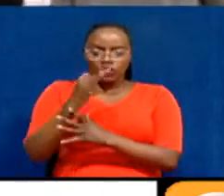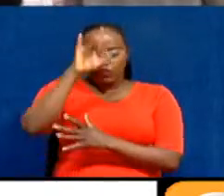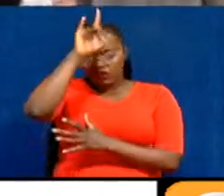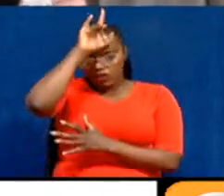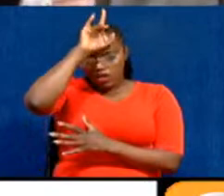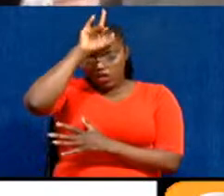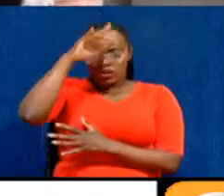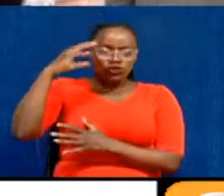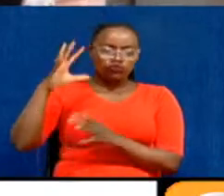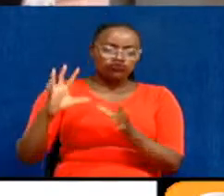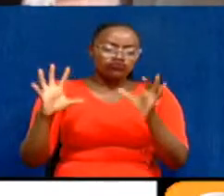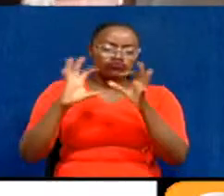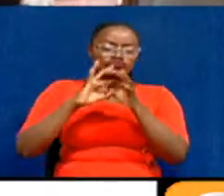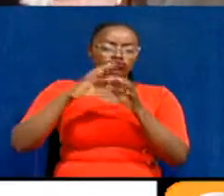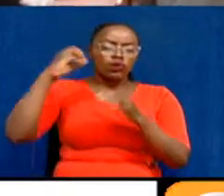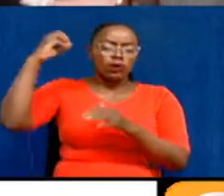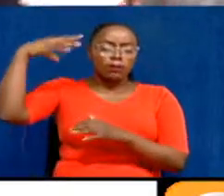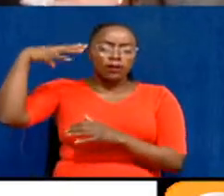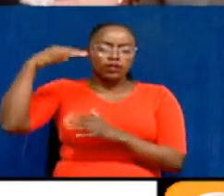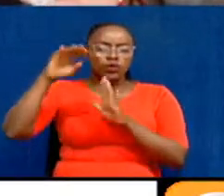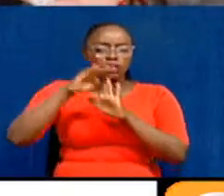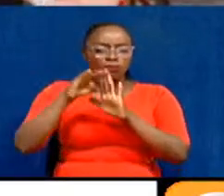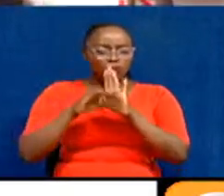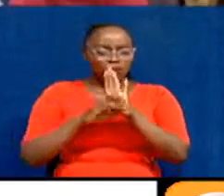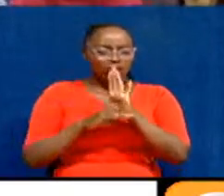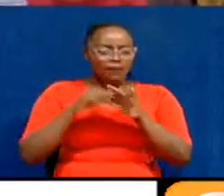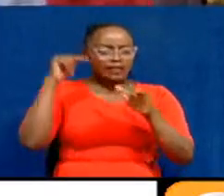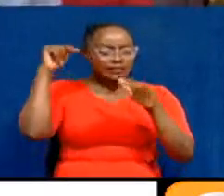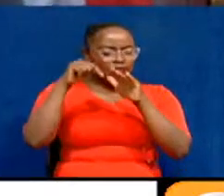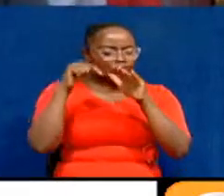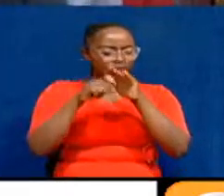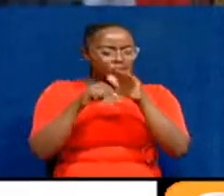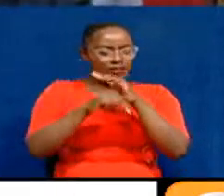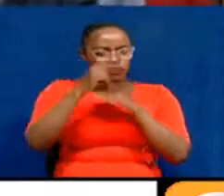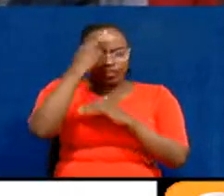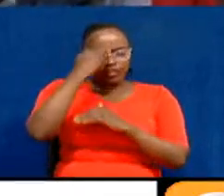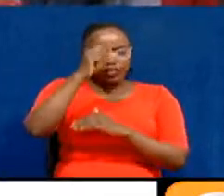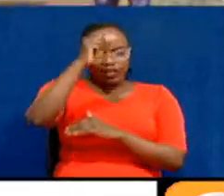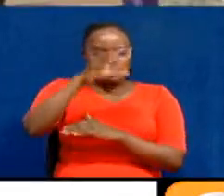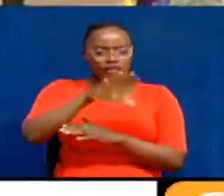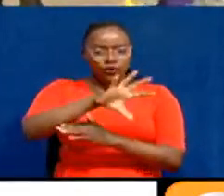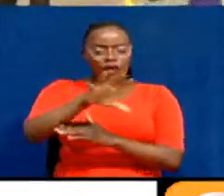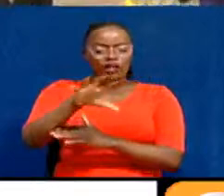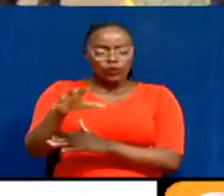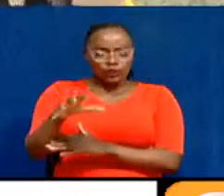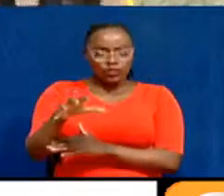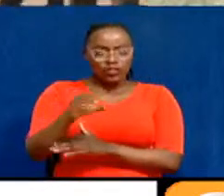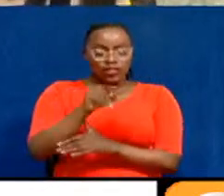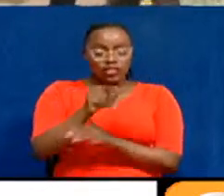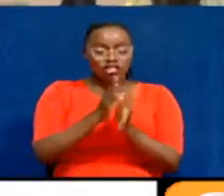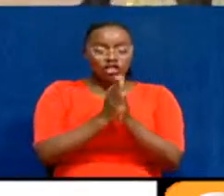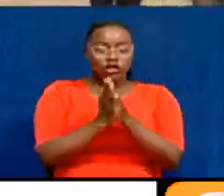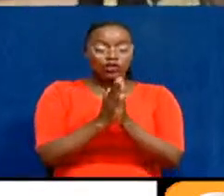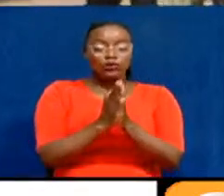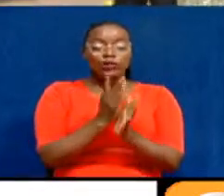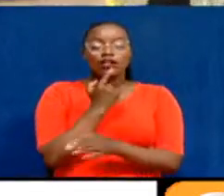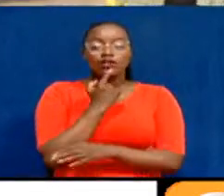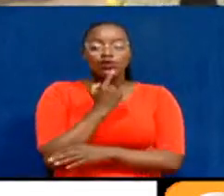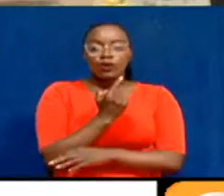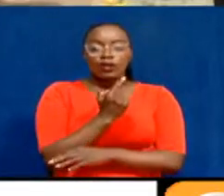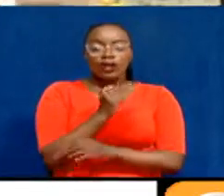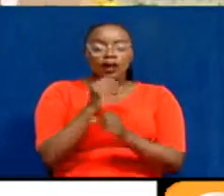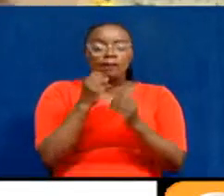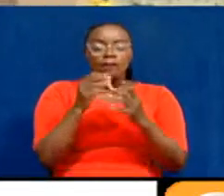rural electrification program deep inside Kajiado County. And that is a story that is told